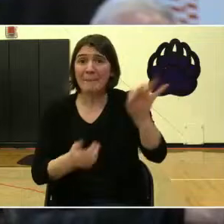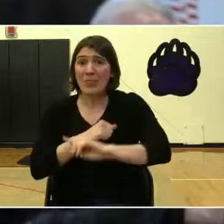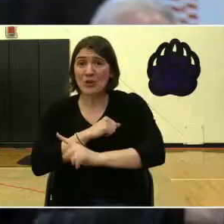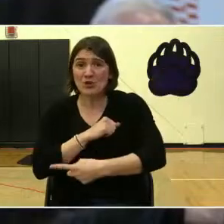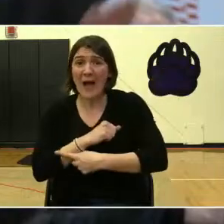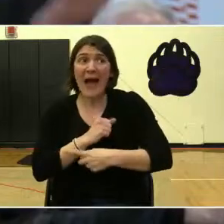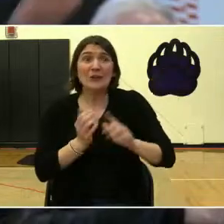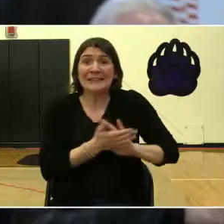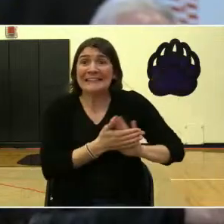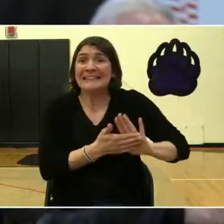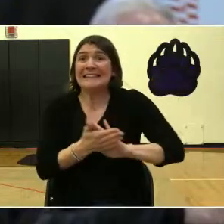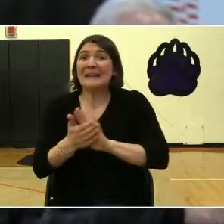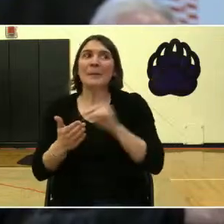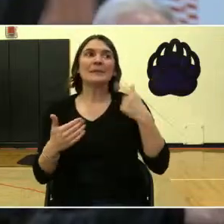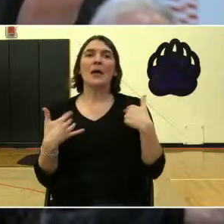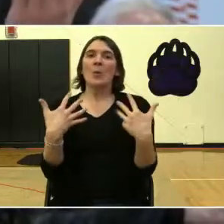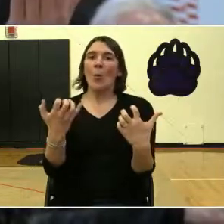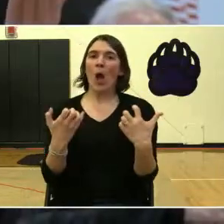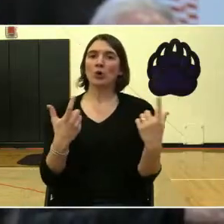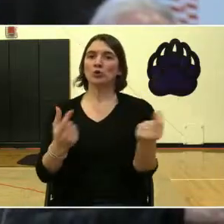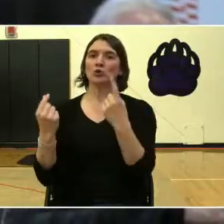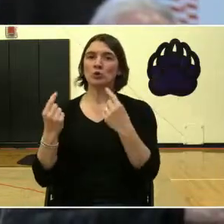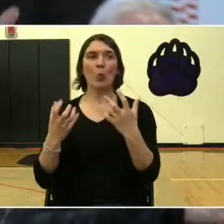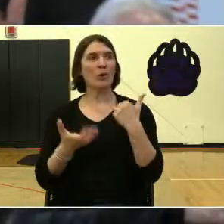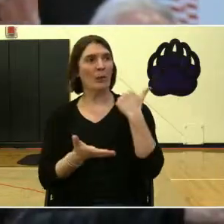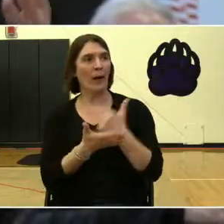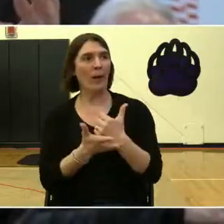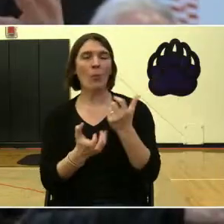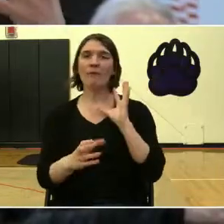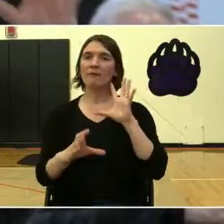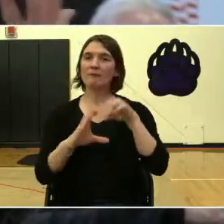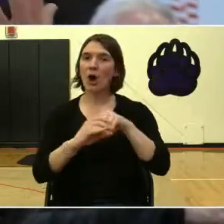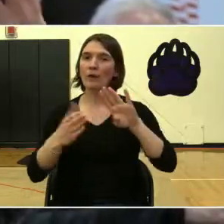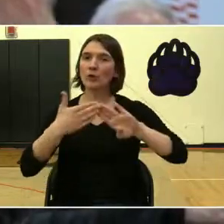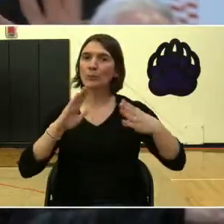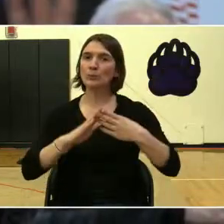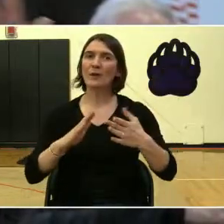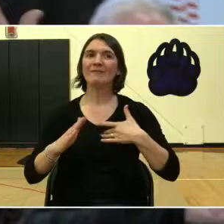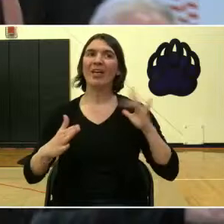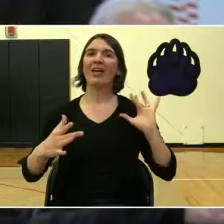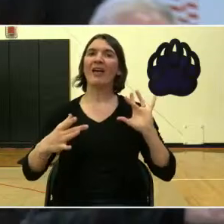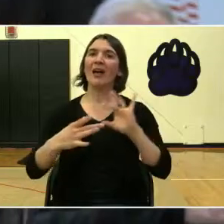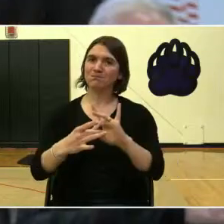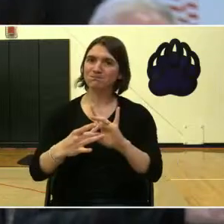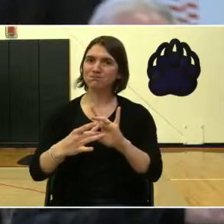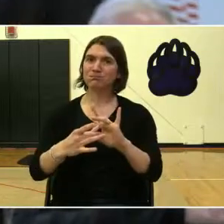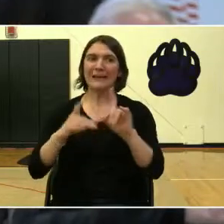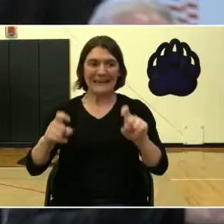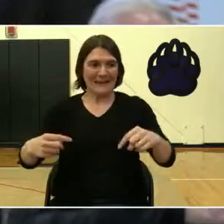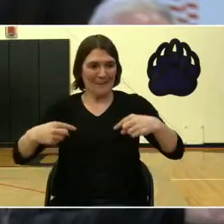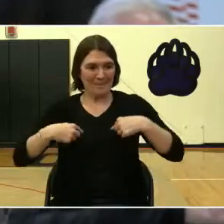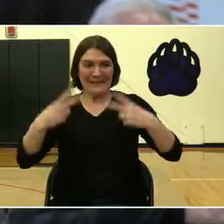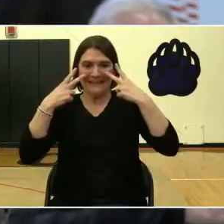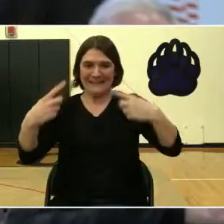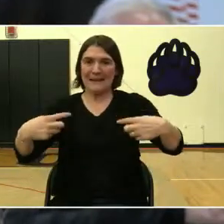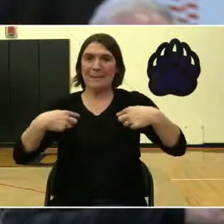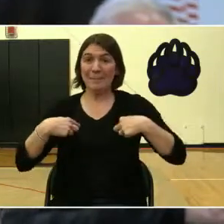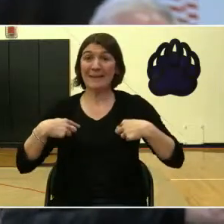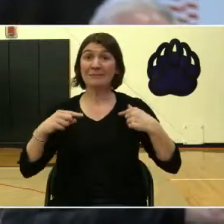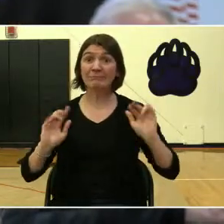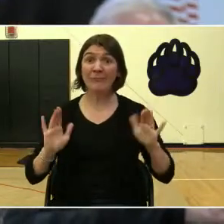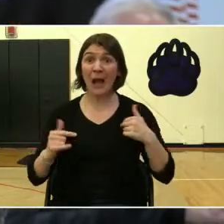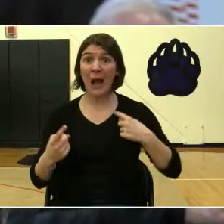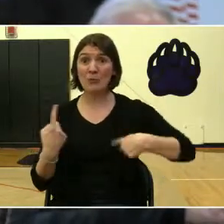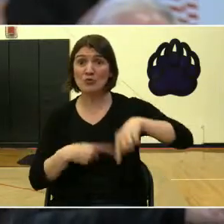just have something to do cuz they are dying to have to to be needed and to have